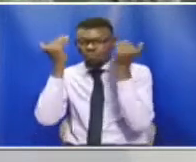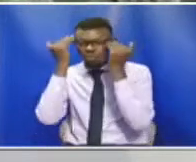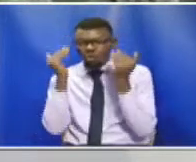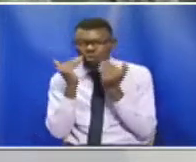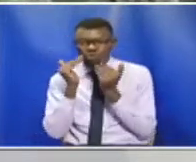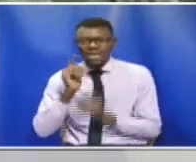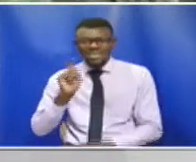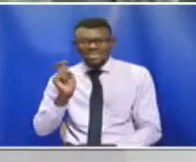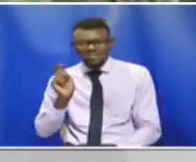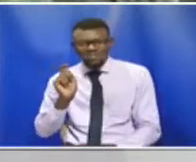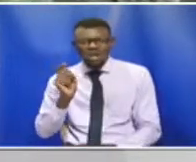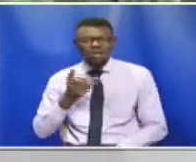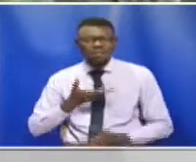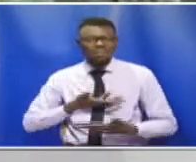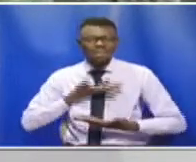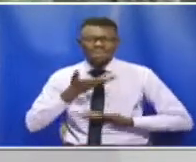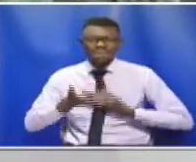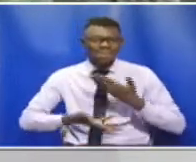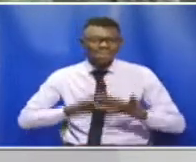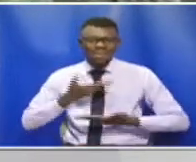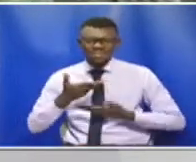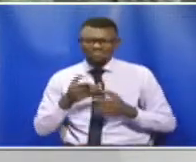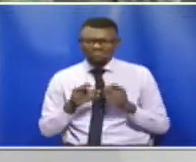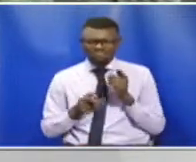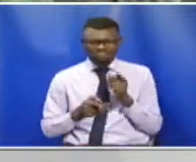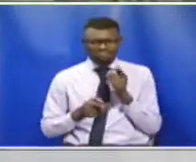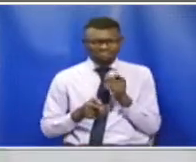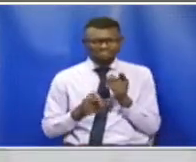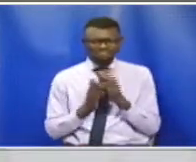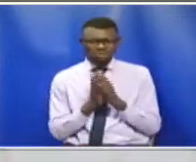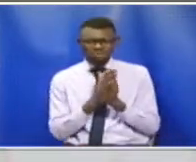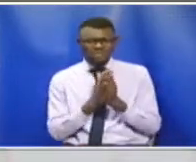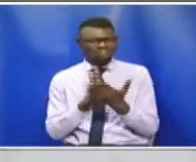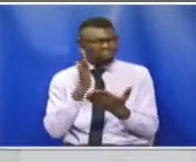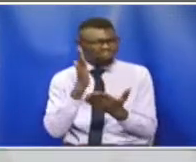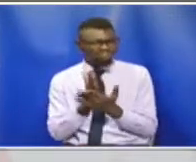then you read malice. Preparations.